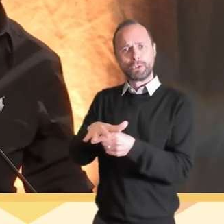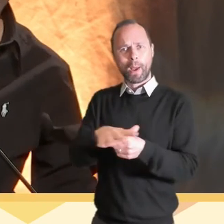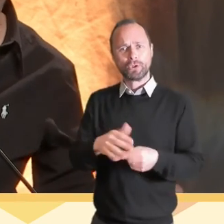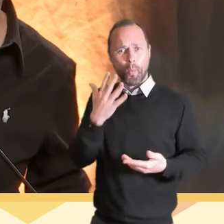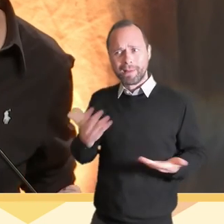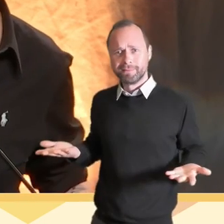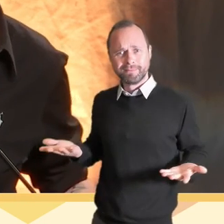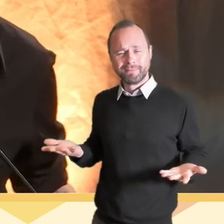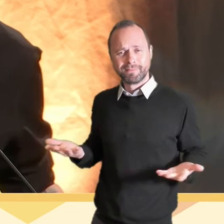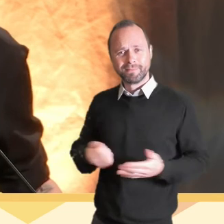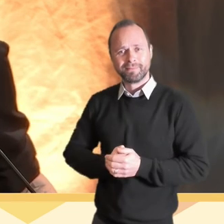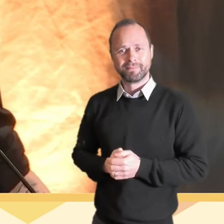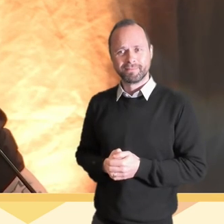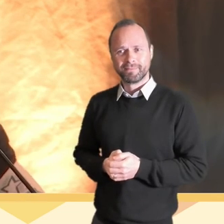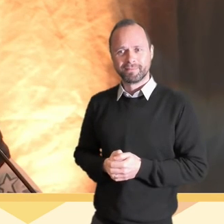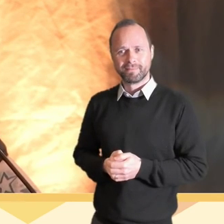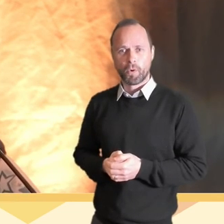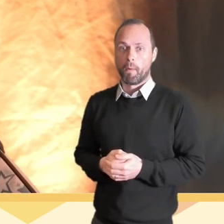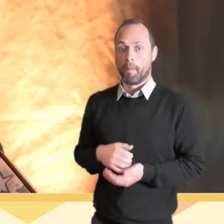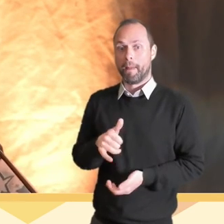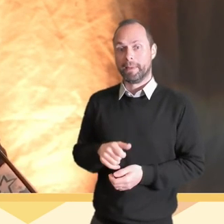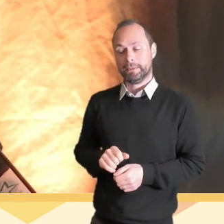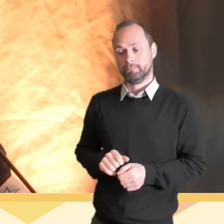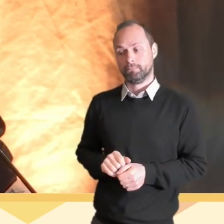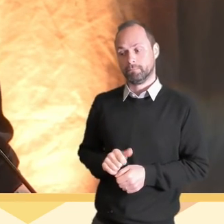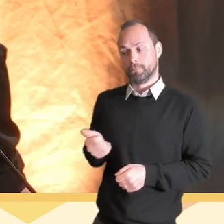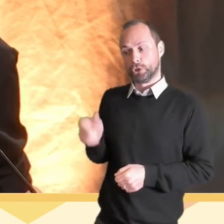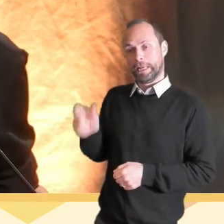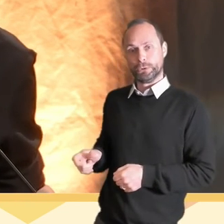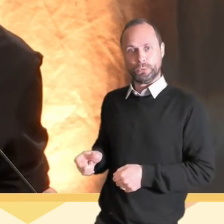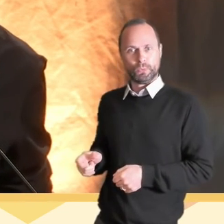I appreciate you maybe sitting next to your spouse.